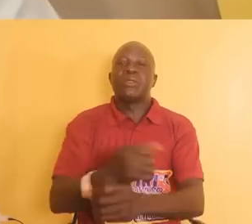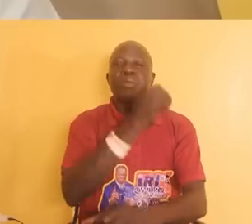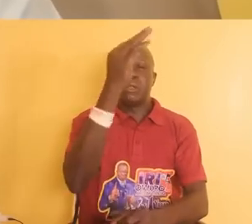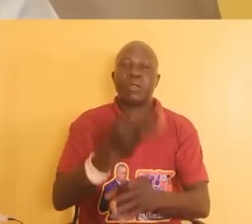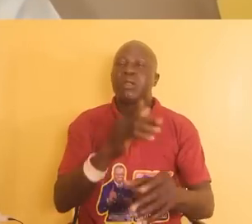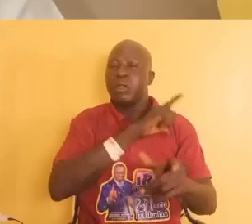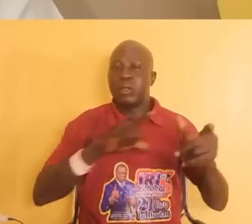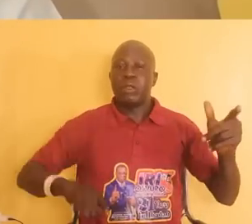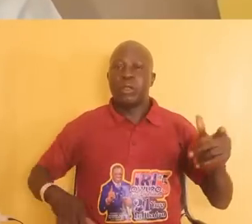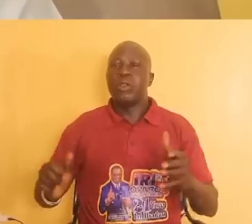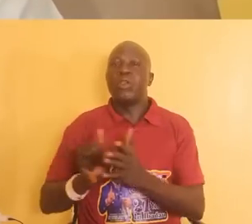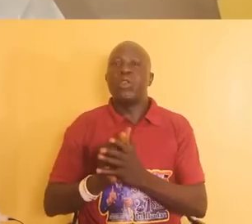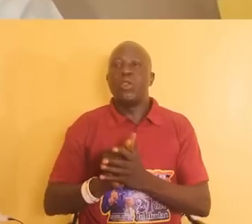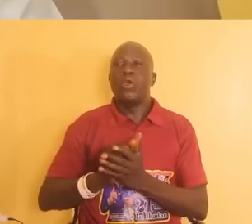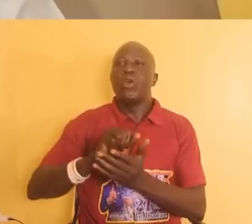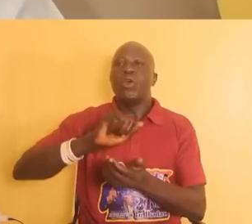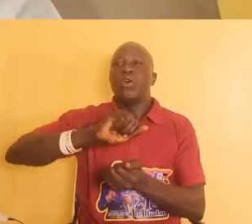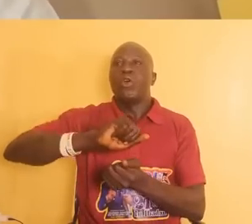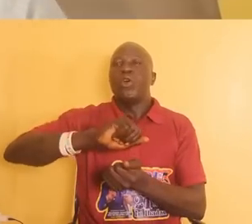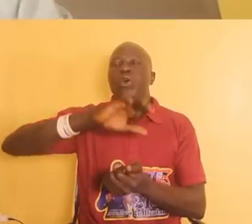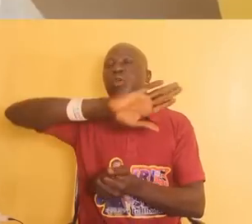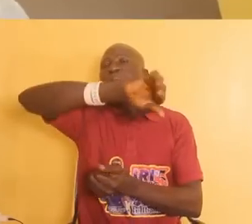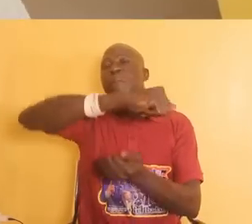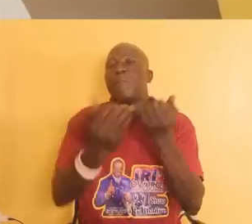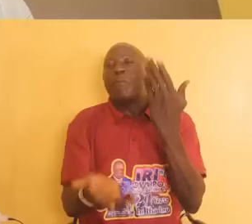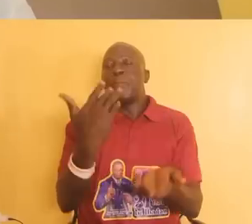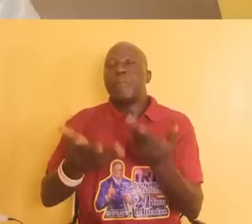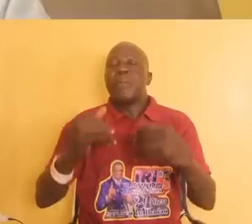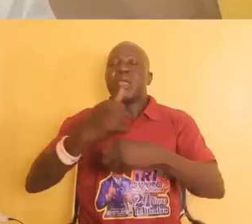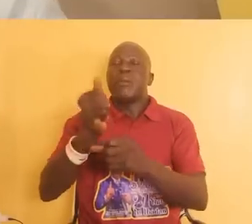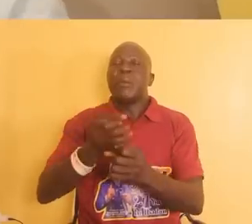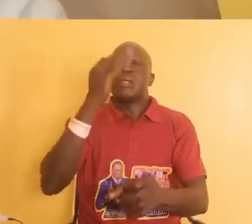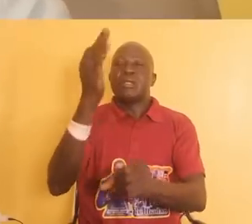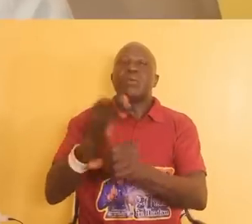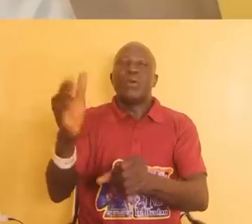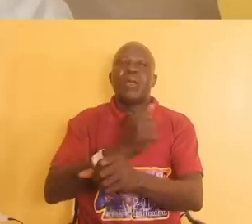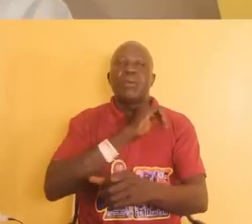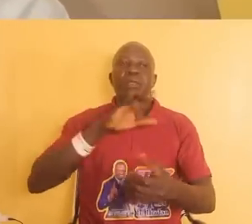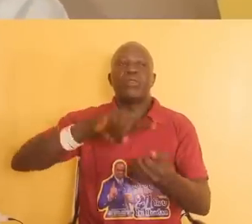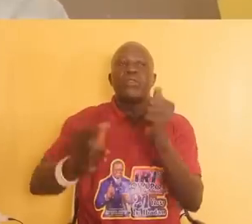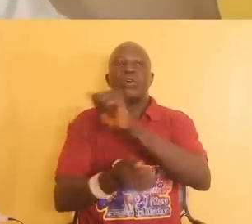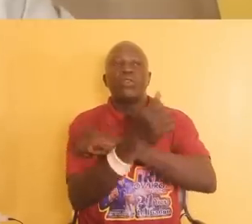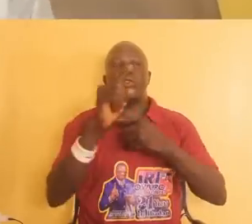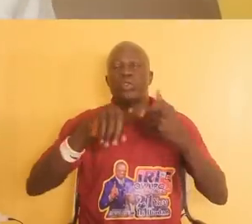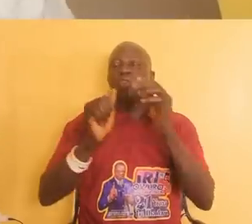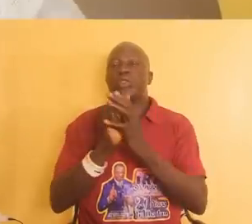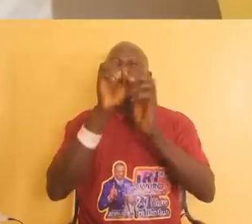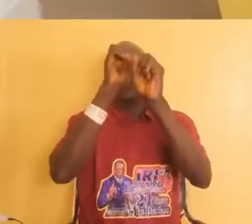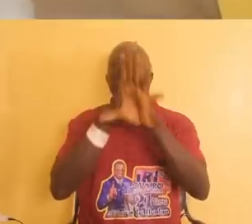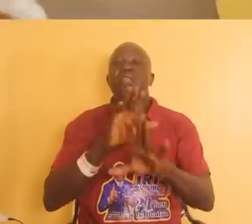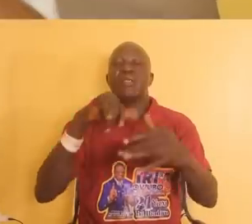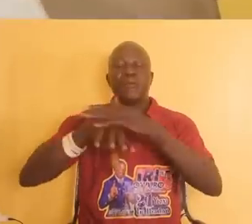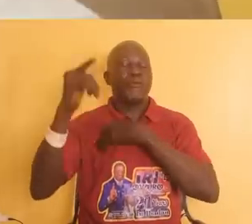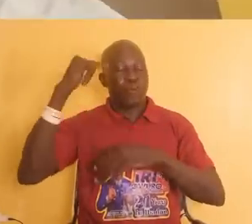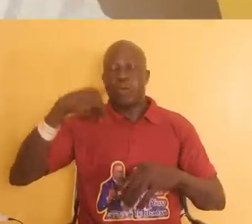faith, Lord. So akpere babo me di bo confirm. Make my symbol of faith for blessing. So akpere babo me di. Make my symbol of faith. For